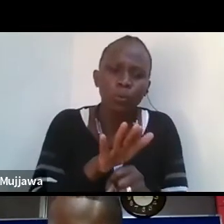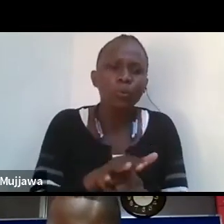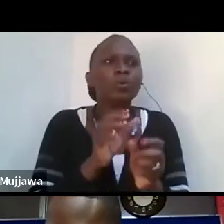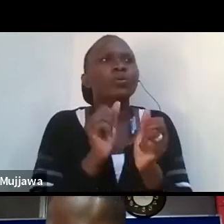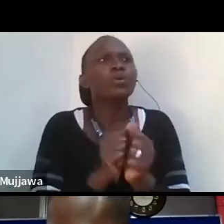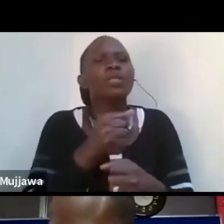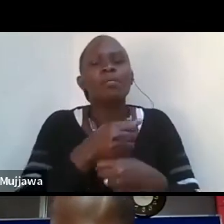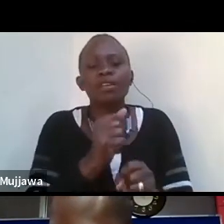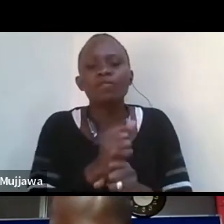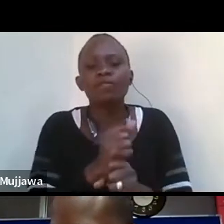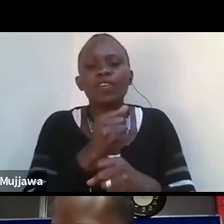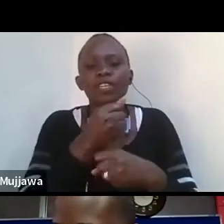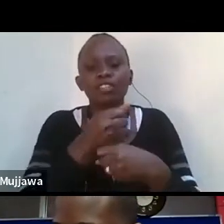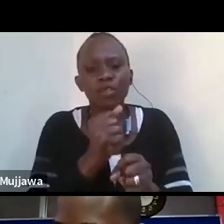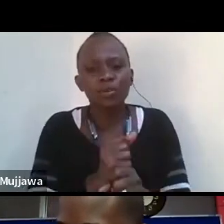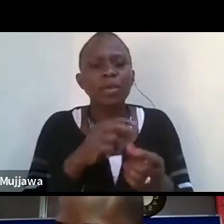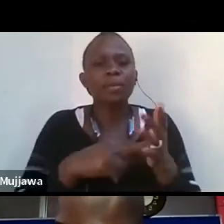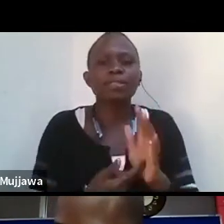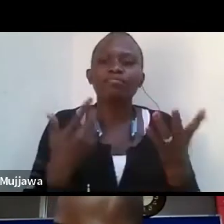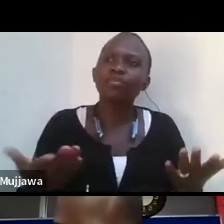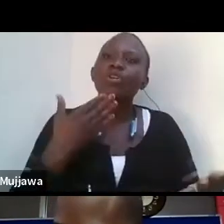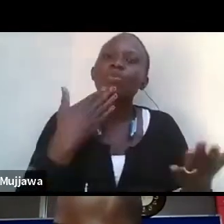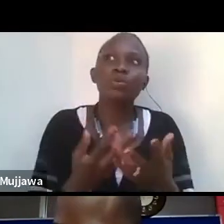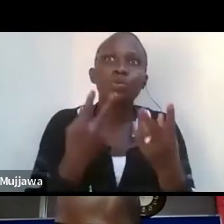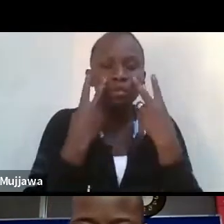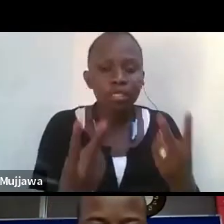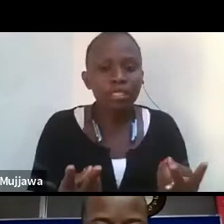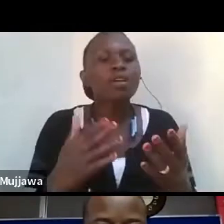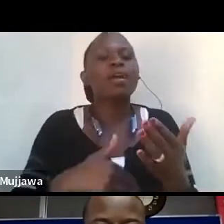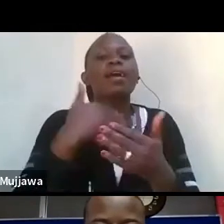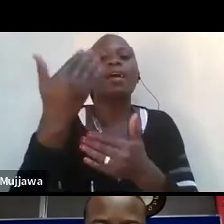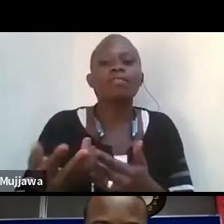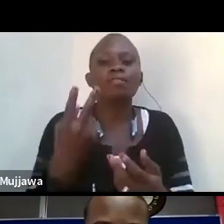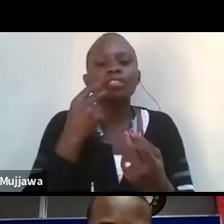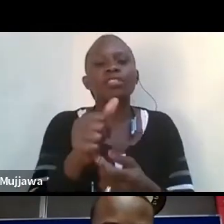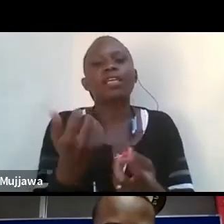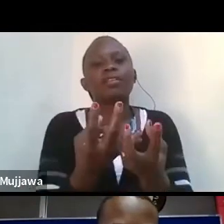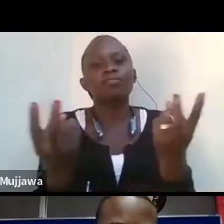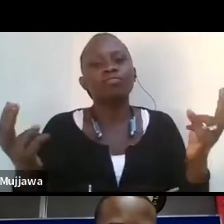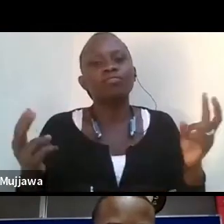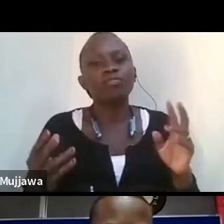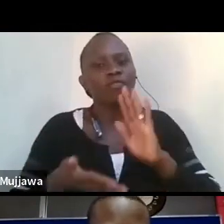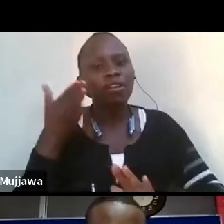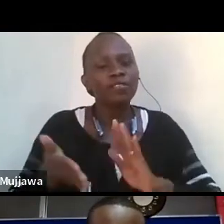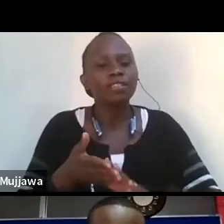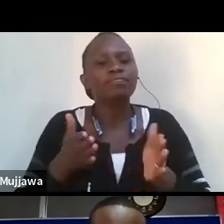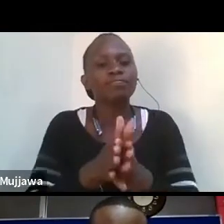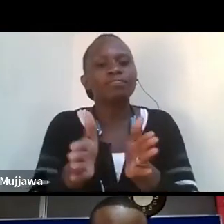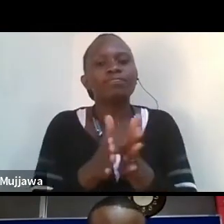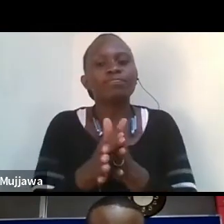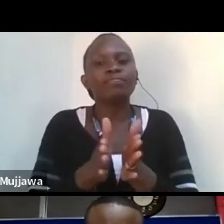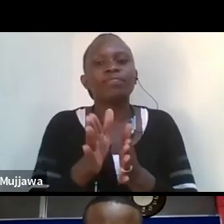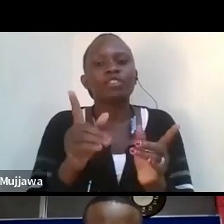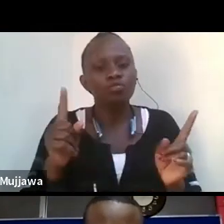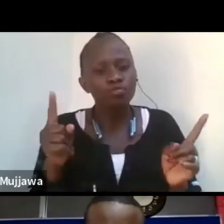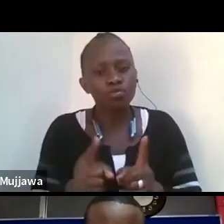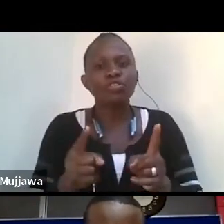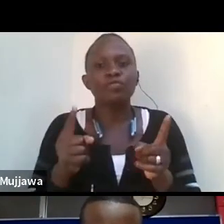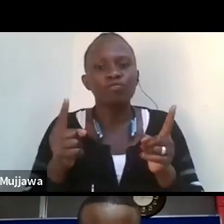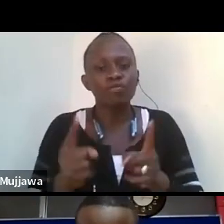to see you. We'll start with you and then go around the rest of the panel. If you can kindly give us a brief overview of how badly COVID-19 has